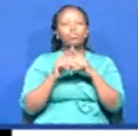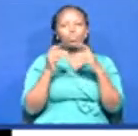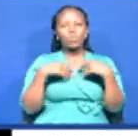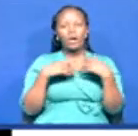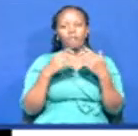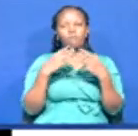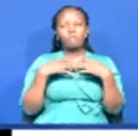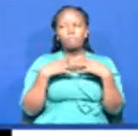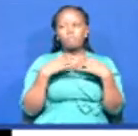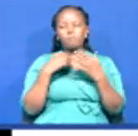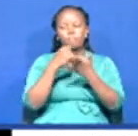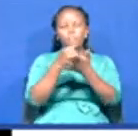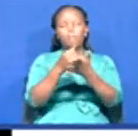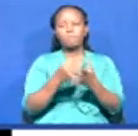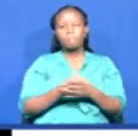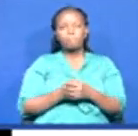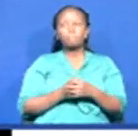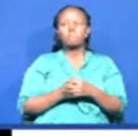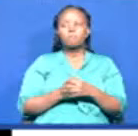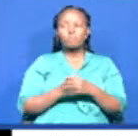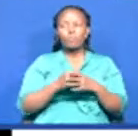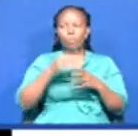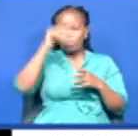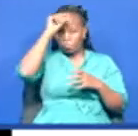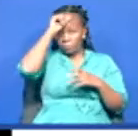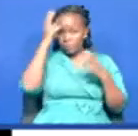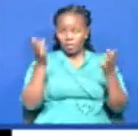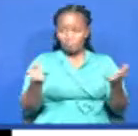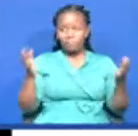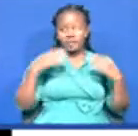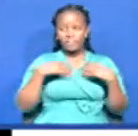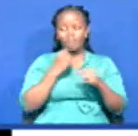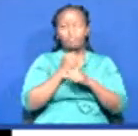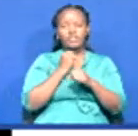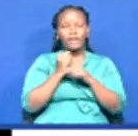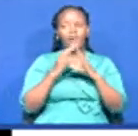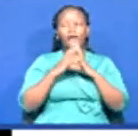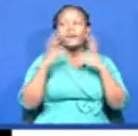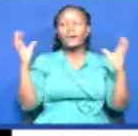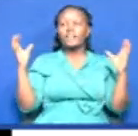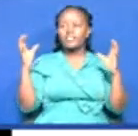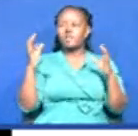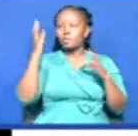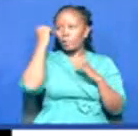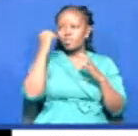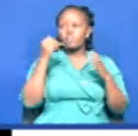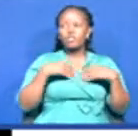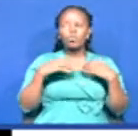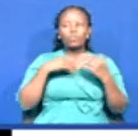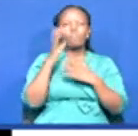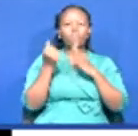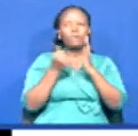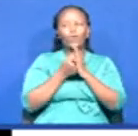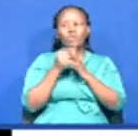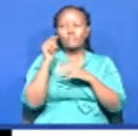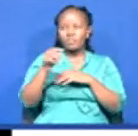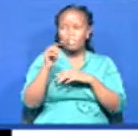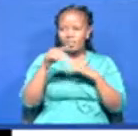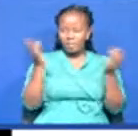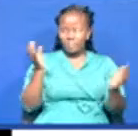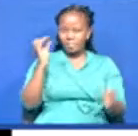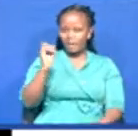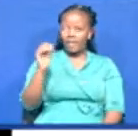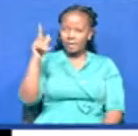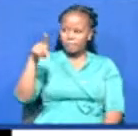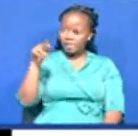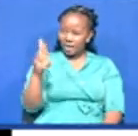health. Now, the government has done a great job to be able to come up with this recognition. This is a huge, huge step